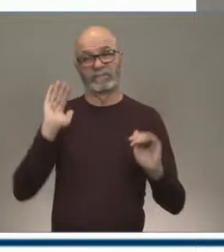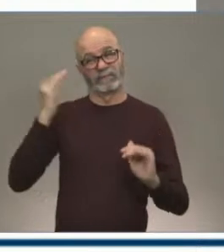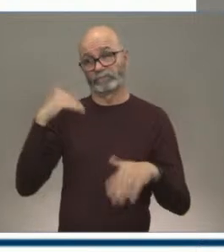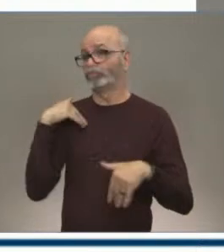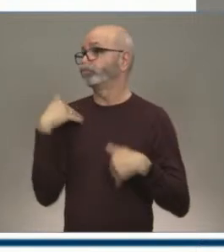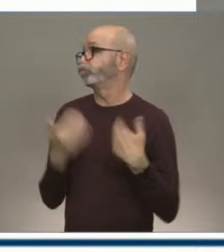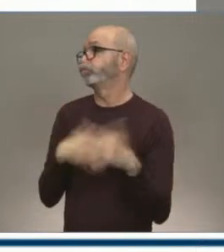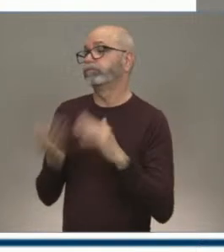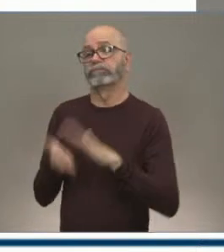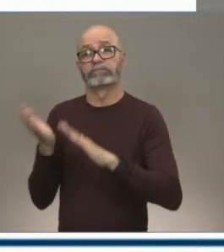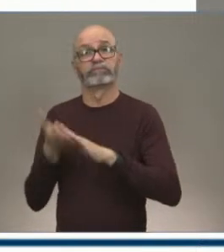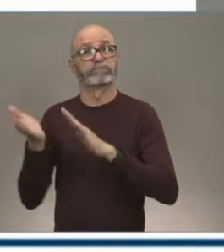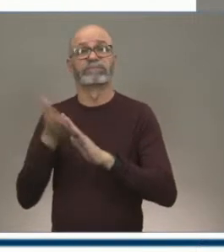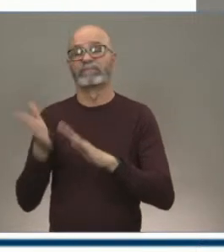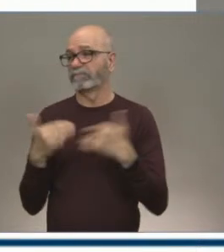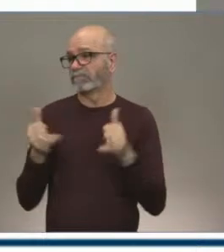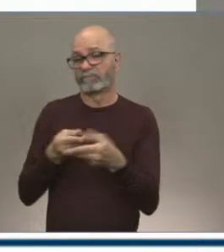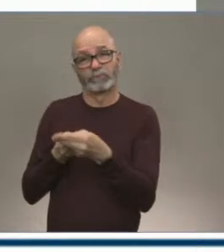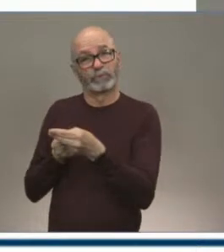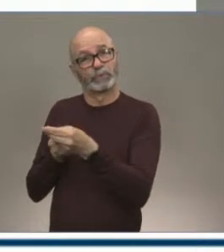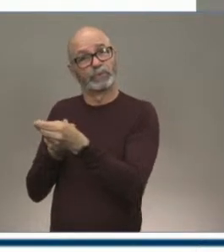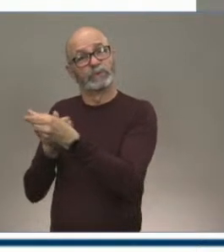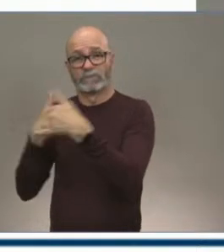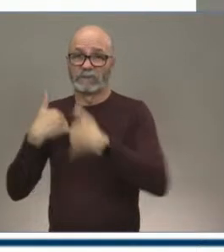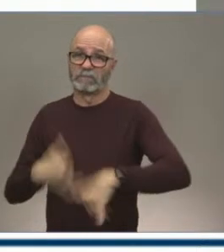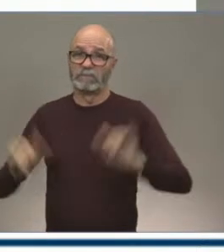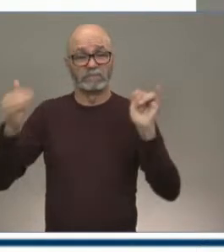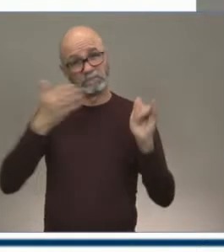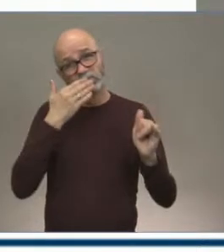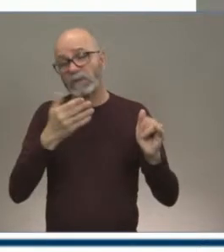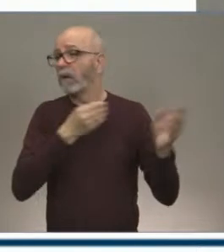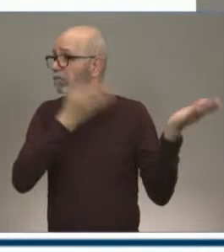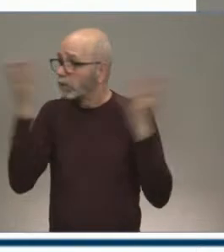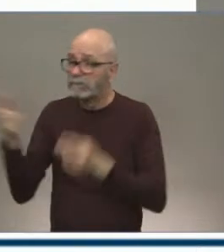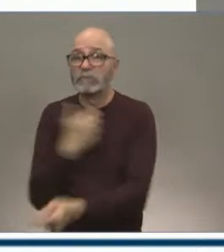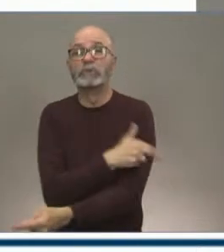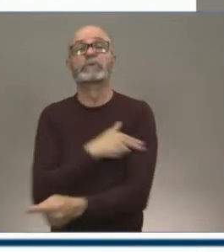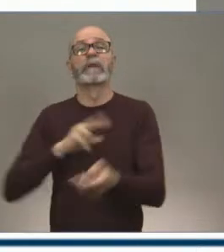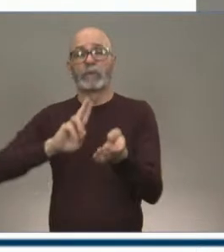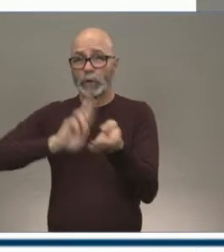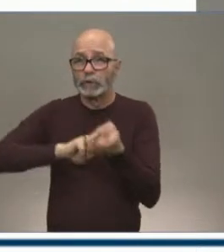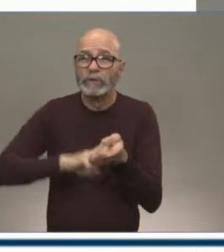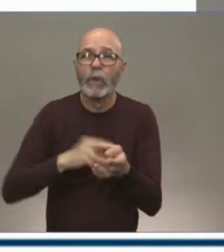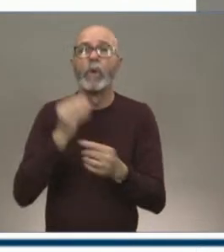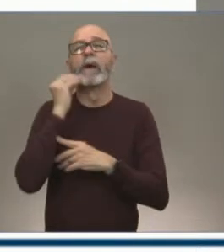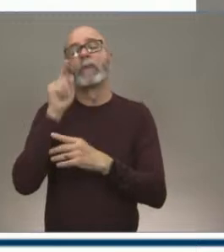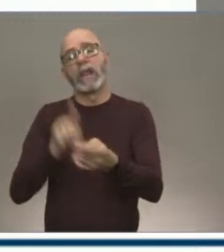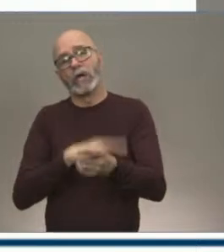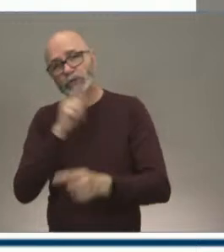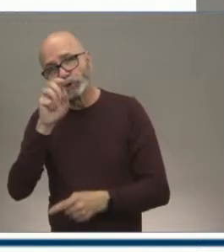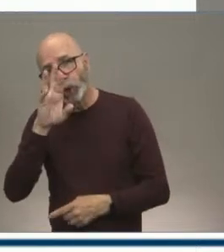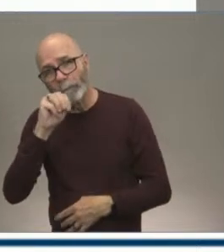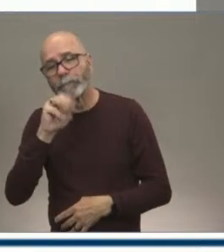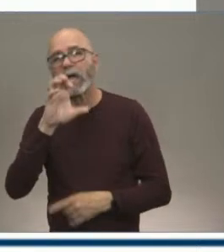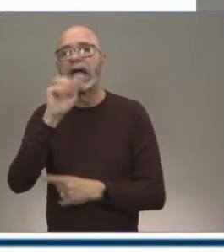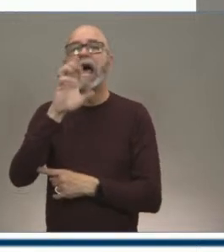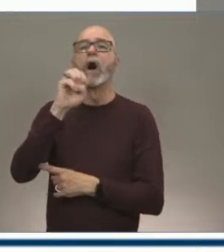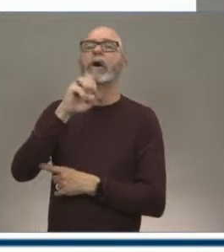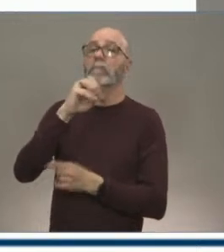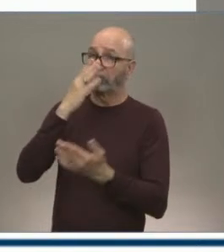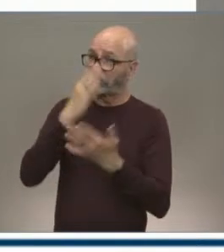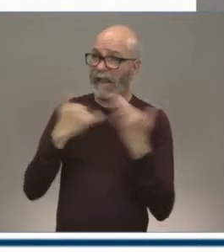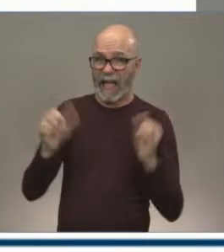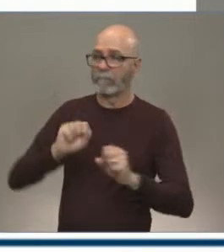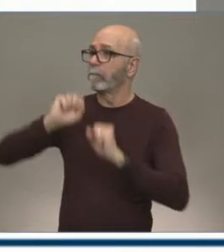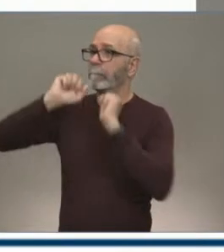into additional long-term care facilities, and going back to the ones for second dose.